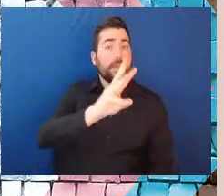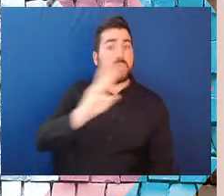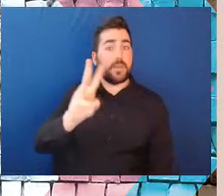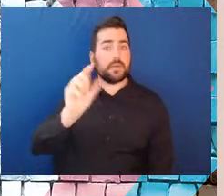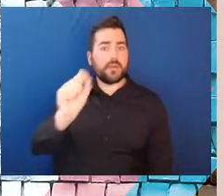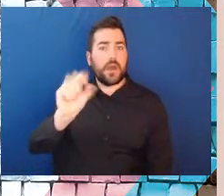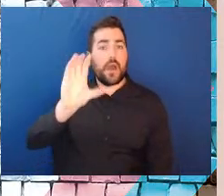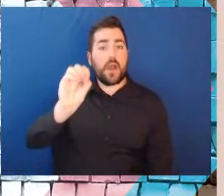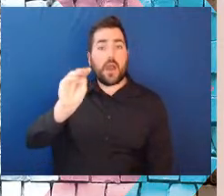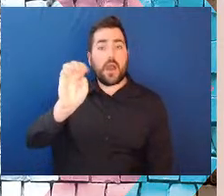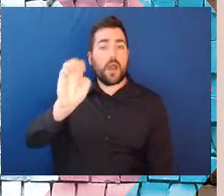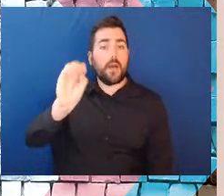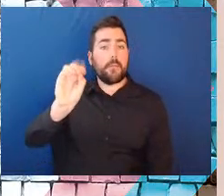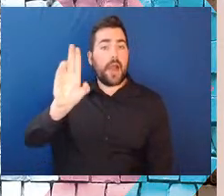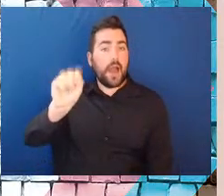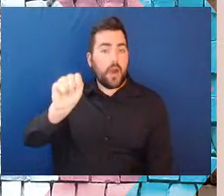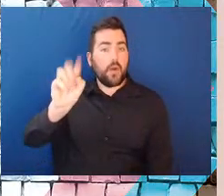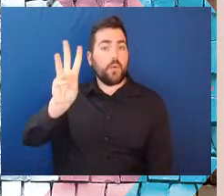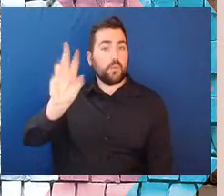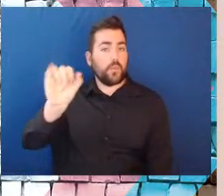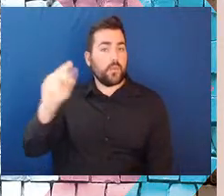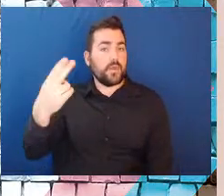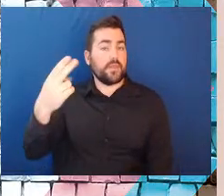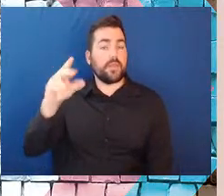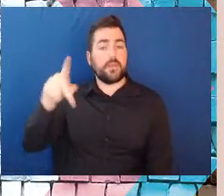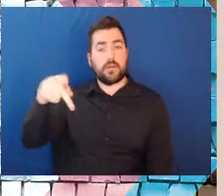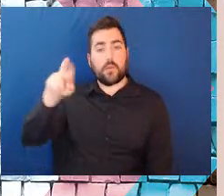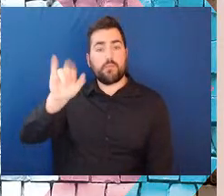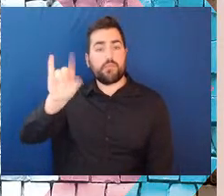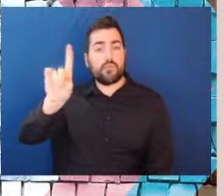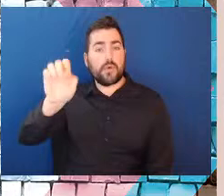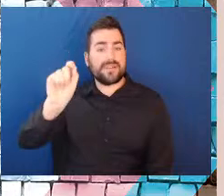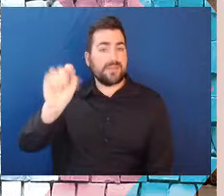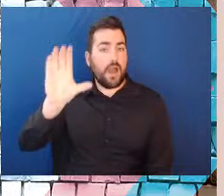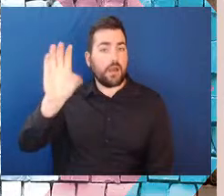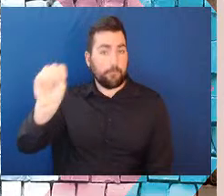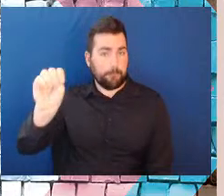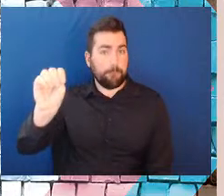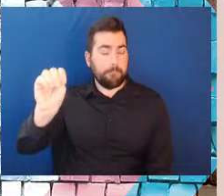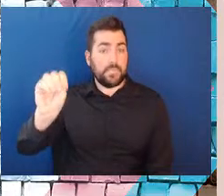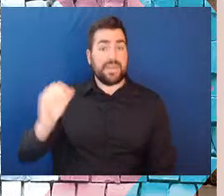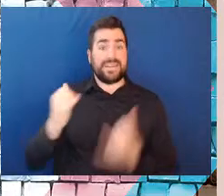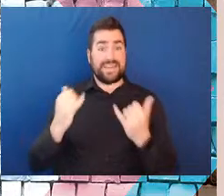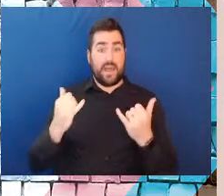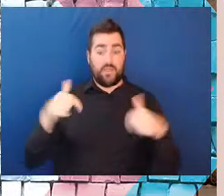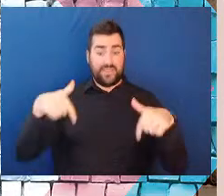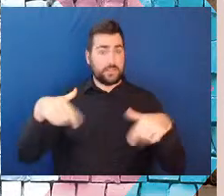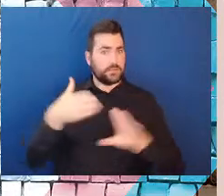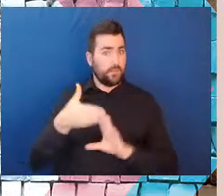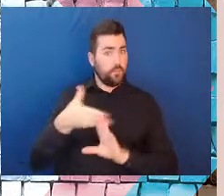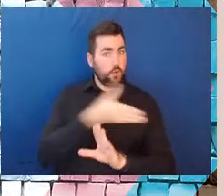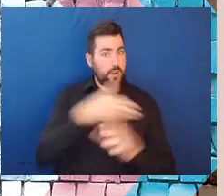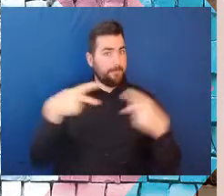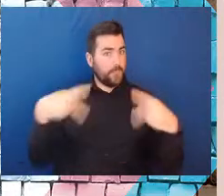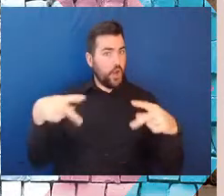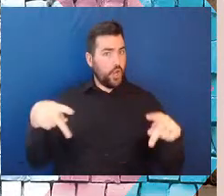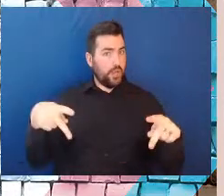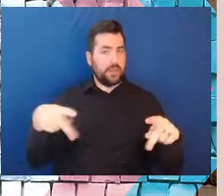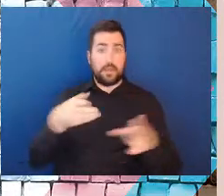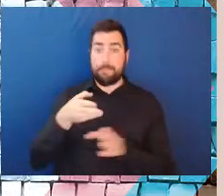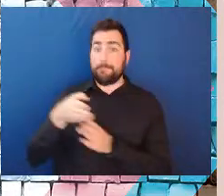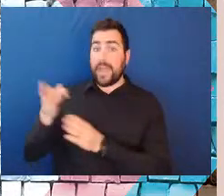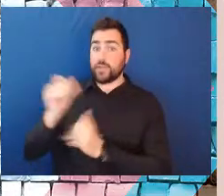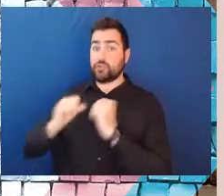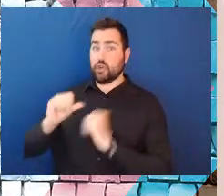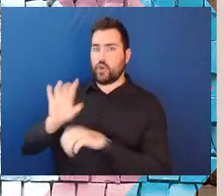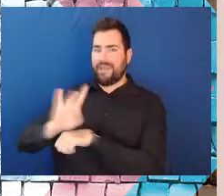www.comeoutwithpride.com. If you're just now joining us, this is the pre-party for Pride in the House, which the main show is at 8 o'clock. But we're going